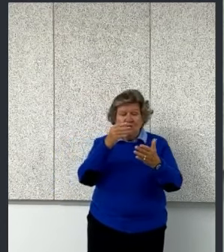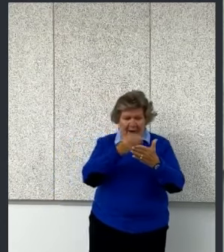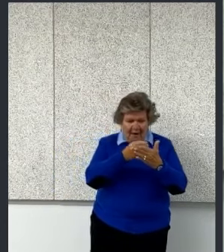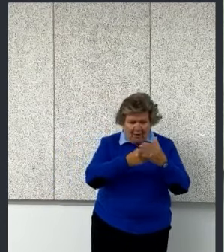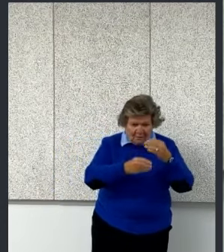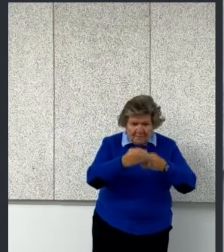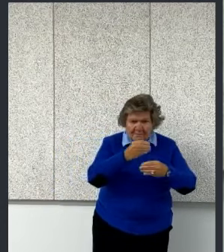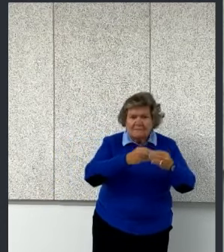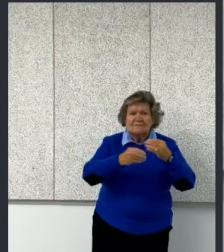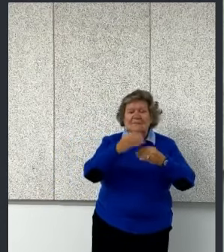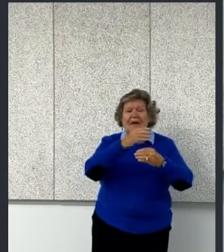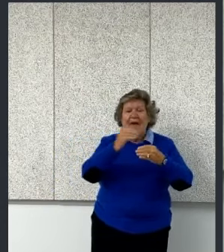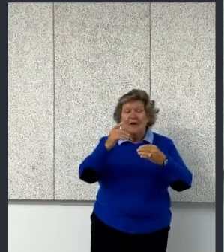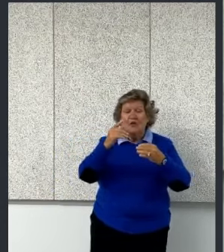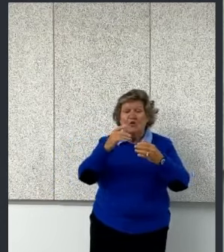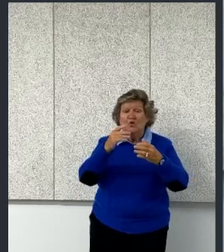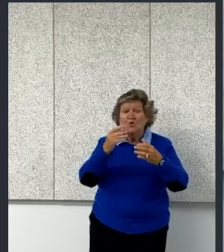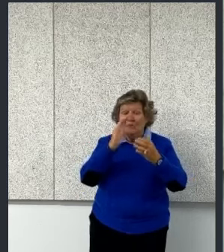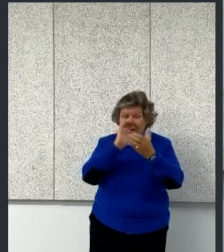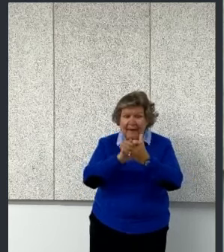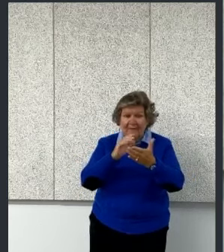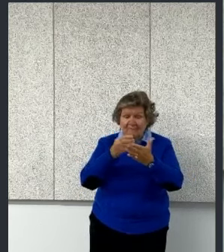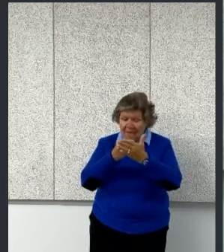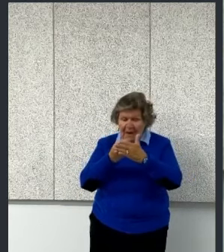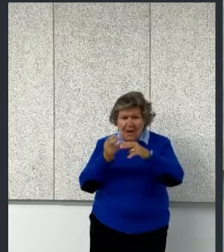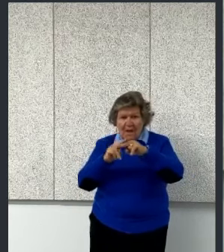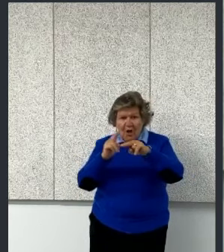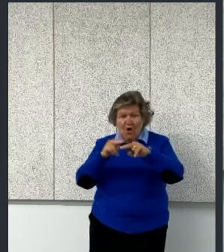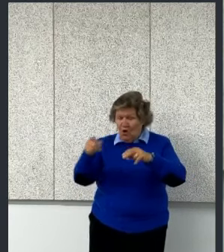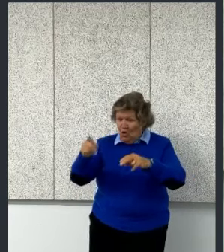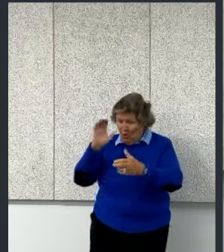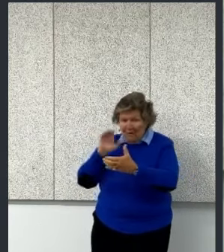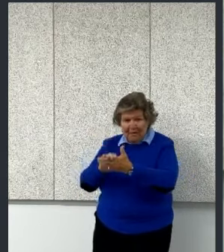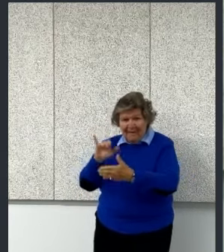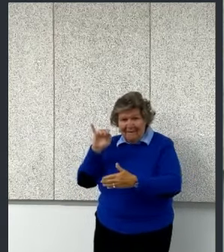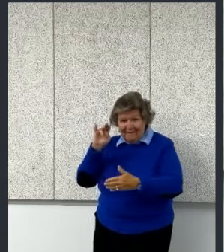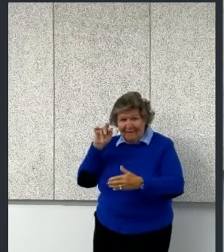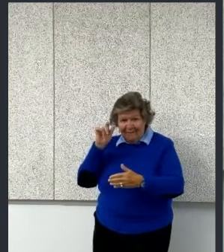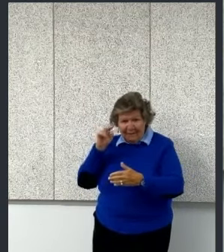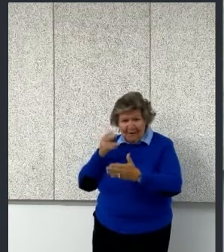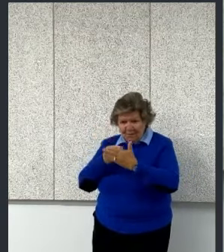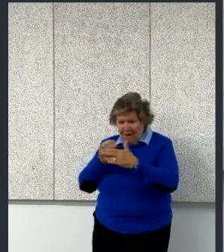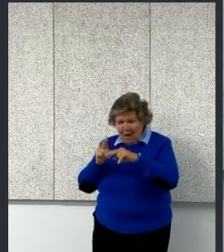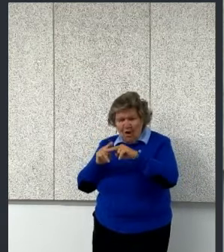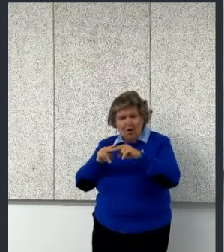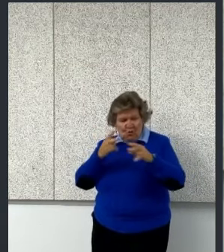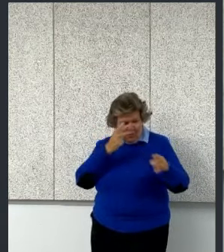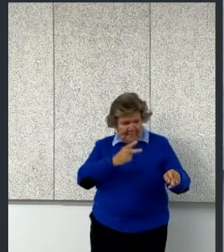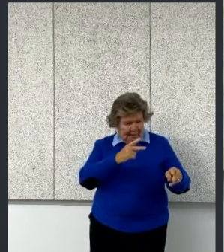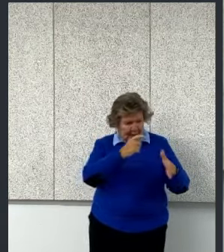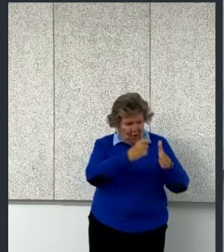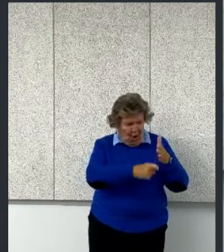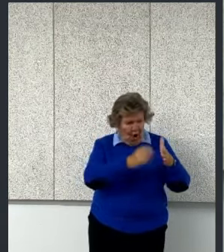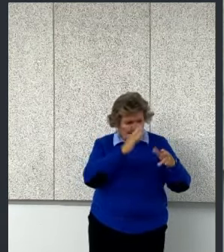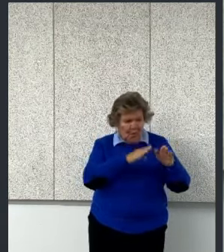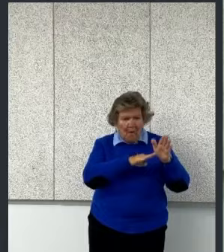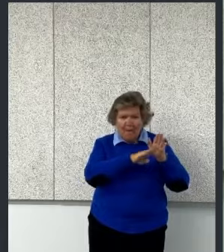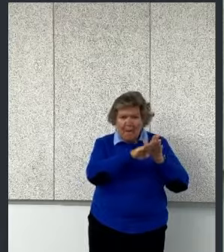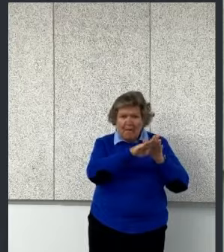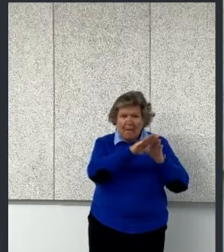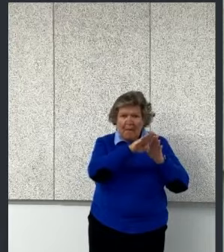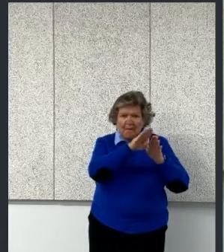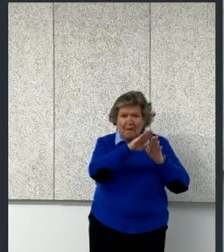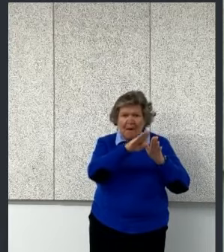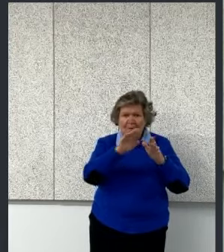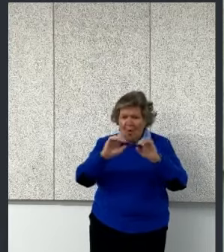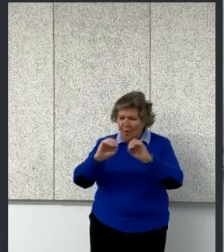and thriving wages, and you believe that inflation is going where it's going, if you believe that costs are going to continue to do this, then you must